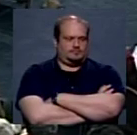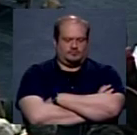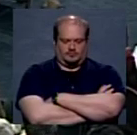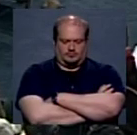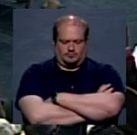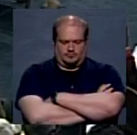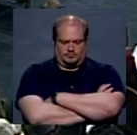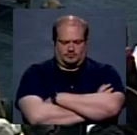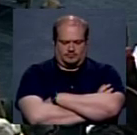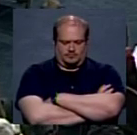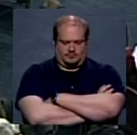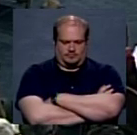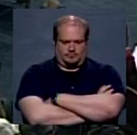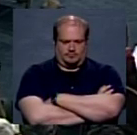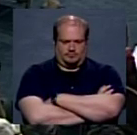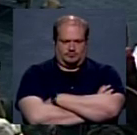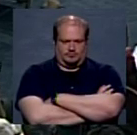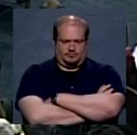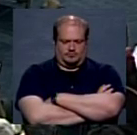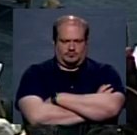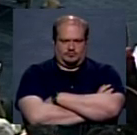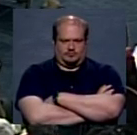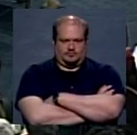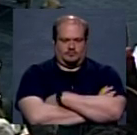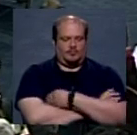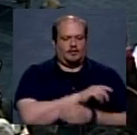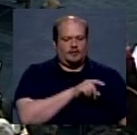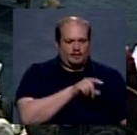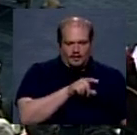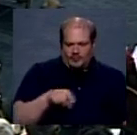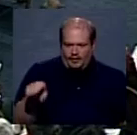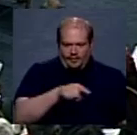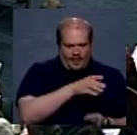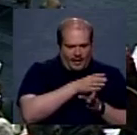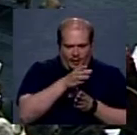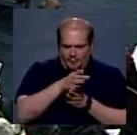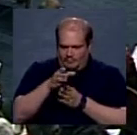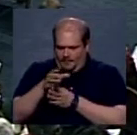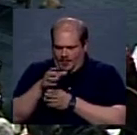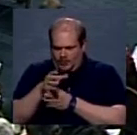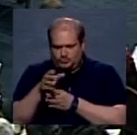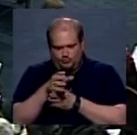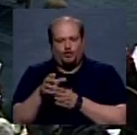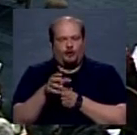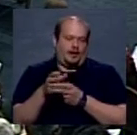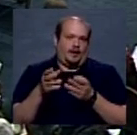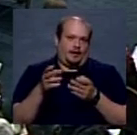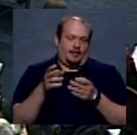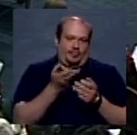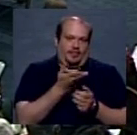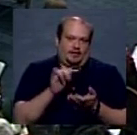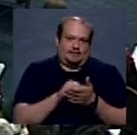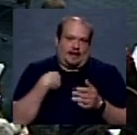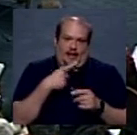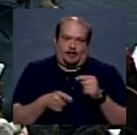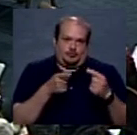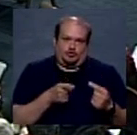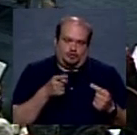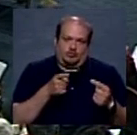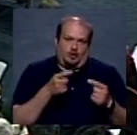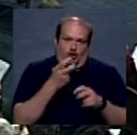They're majoring in things that I had a hard time even struggling through in high school.